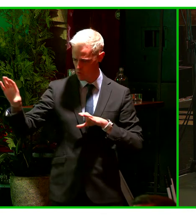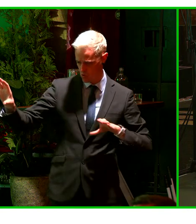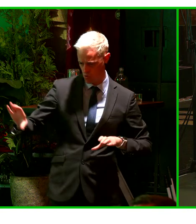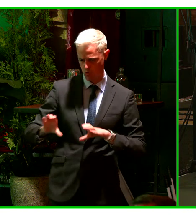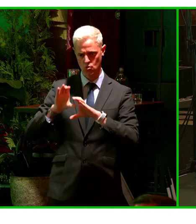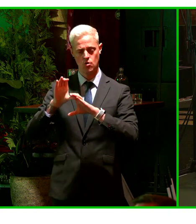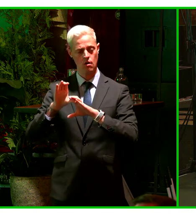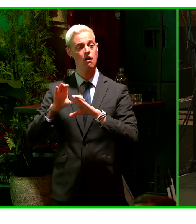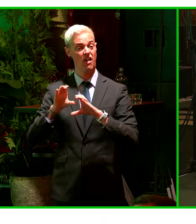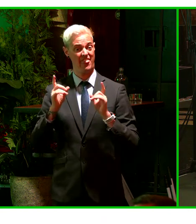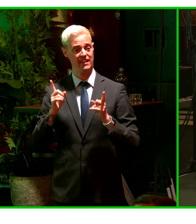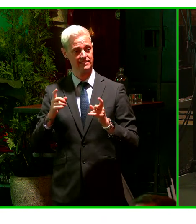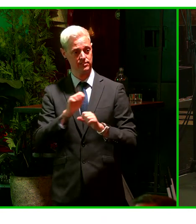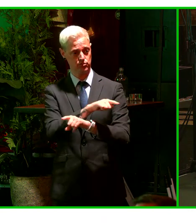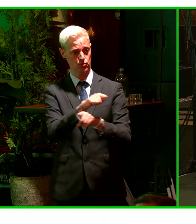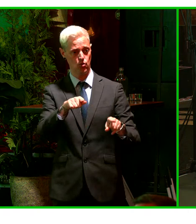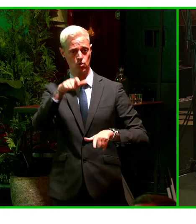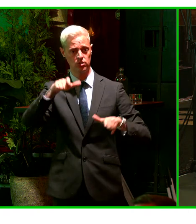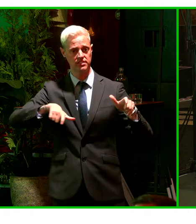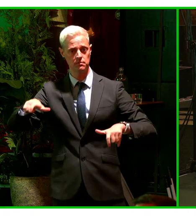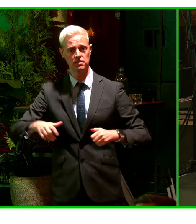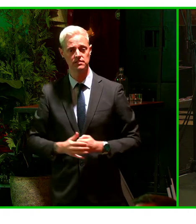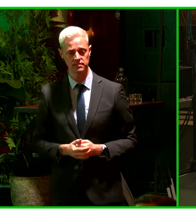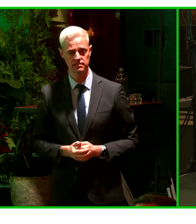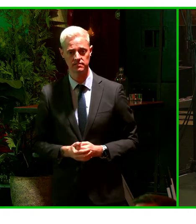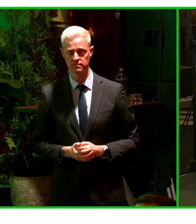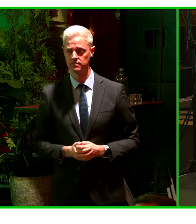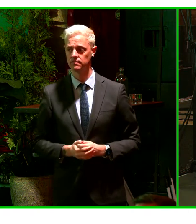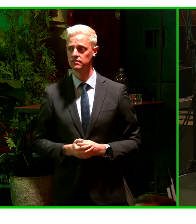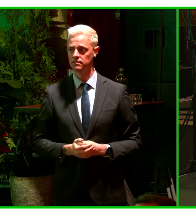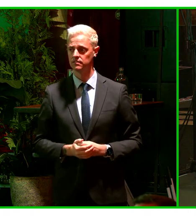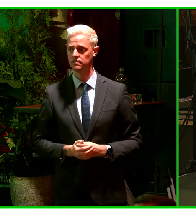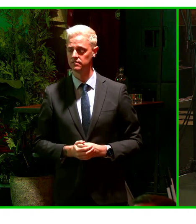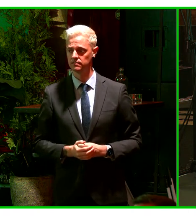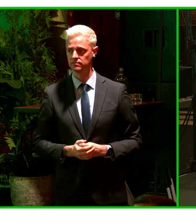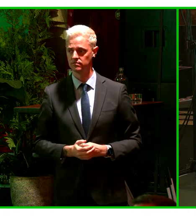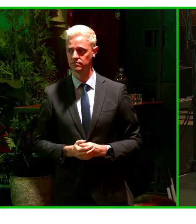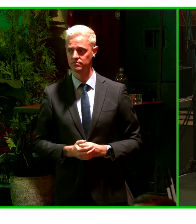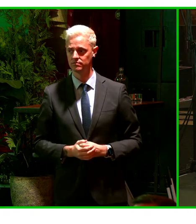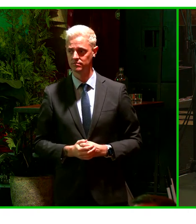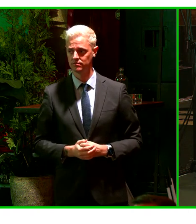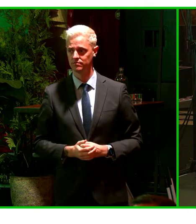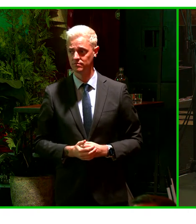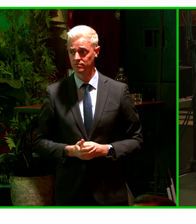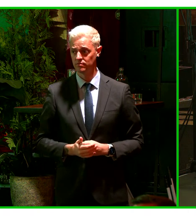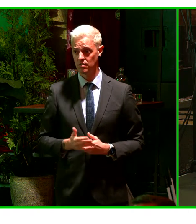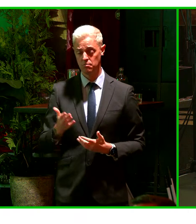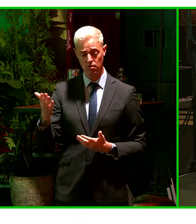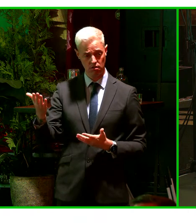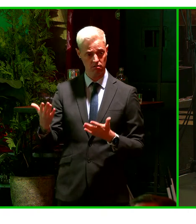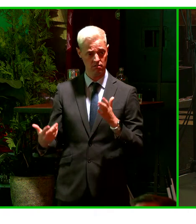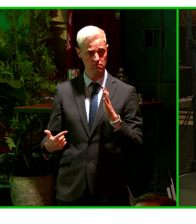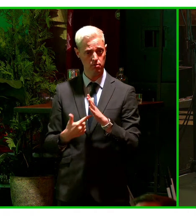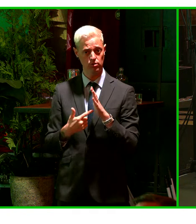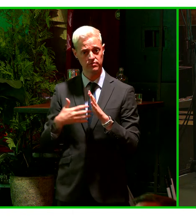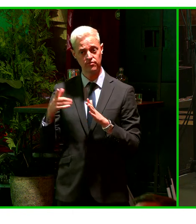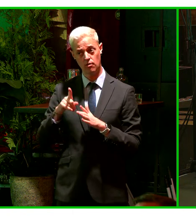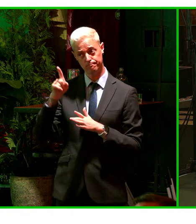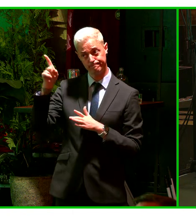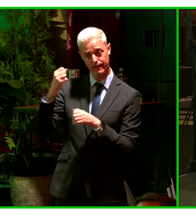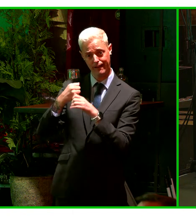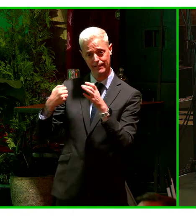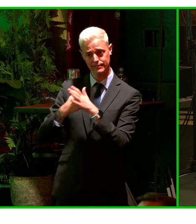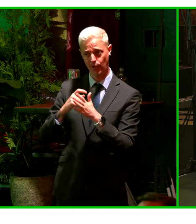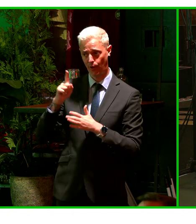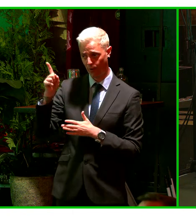that's your customer base saying go in this direction, and you will. But a really big thing that came out from Glasgow was the need